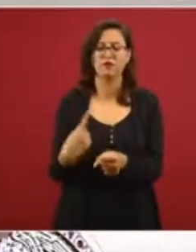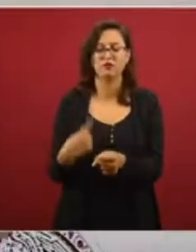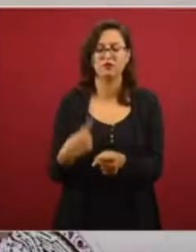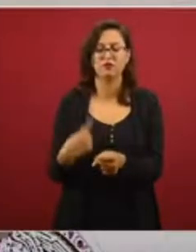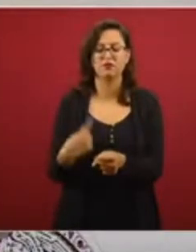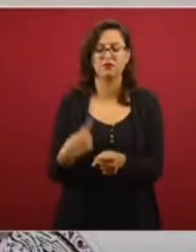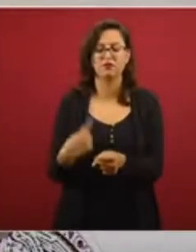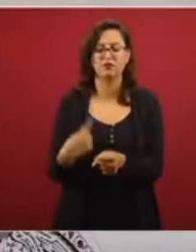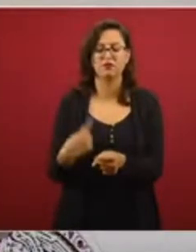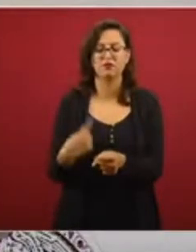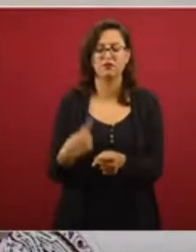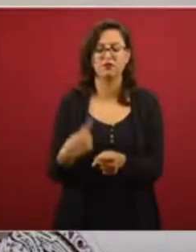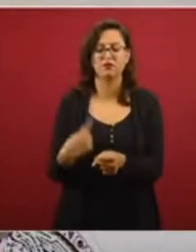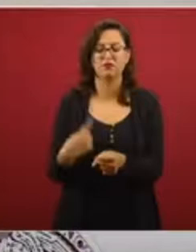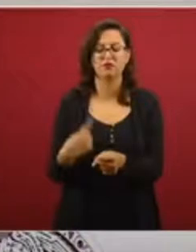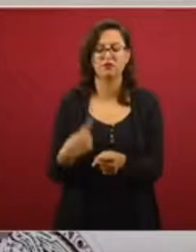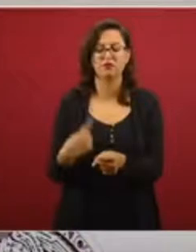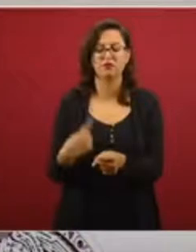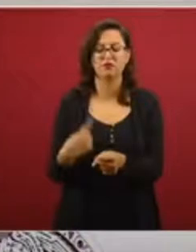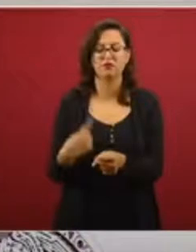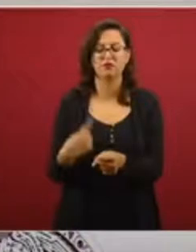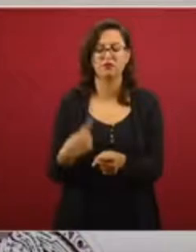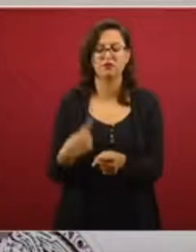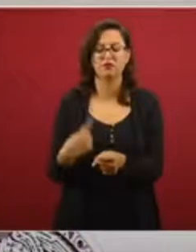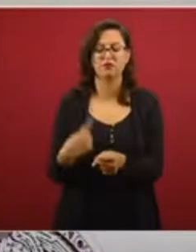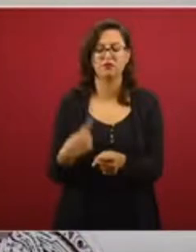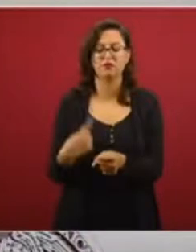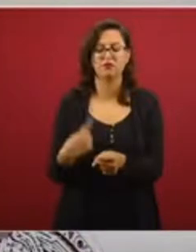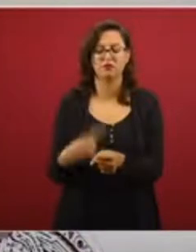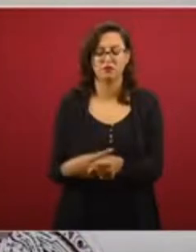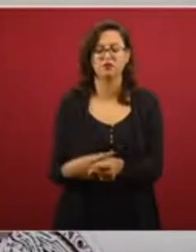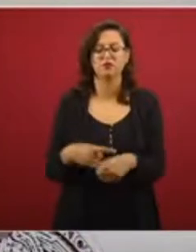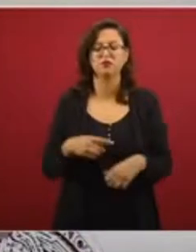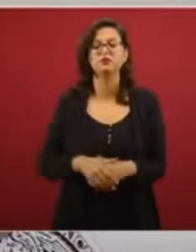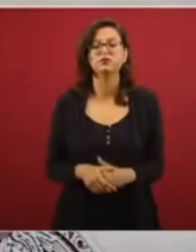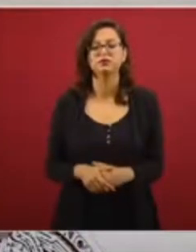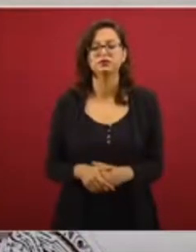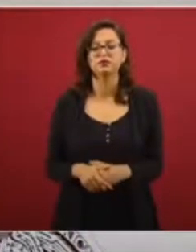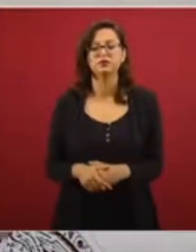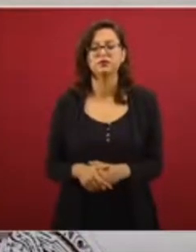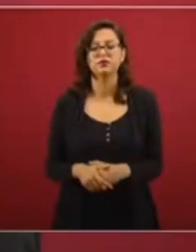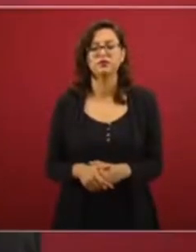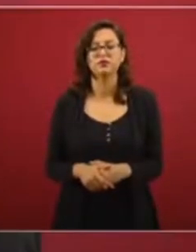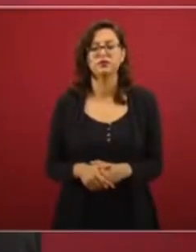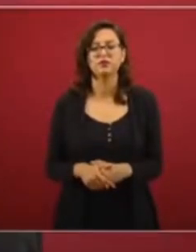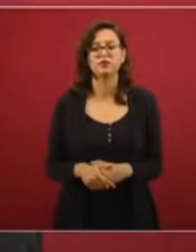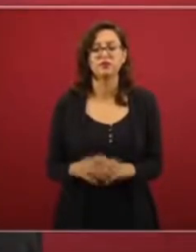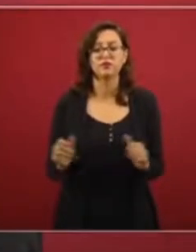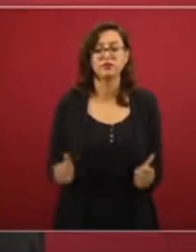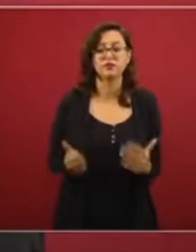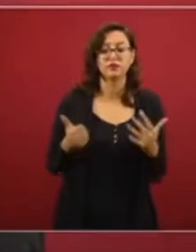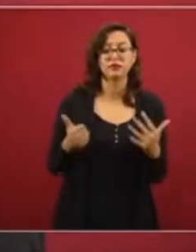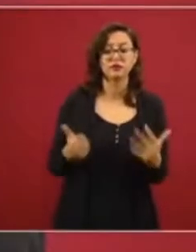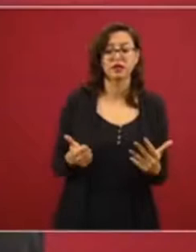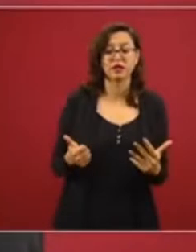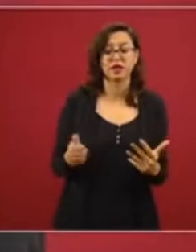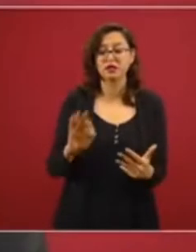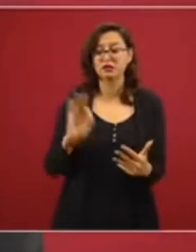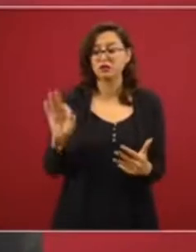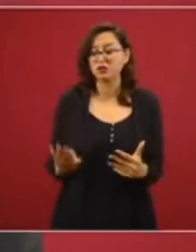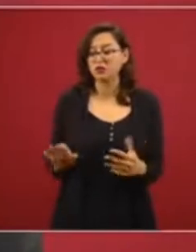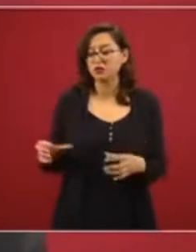epidemia. And they had had the confirmation of the epidemic. Y 6% son de la